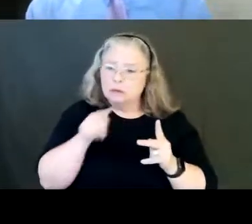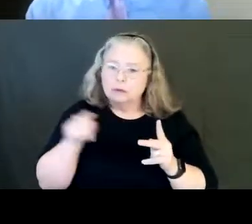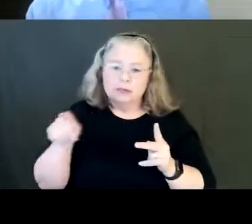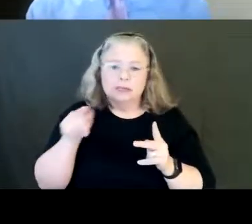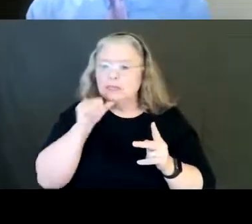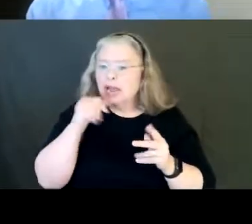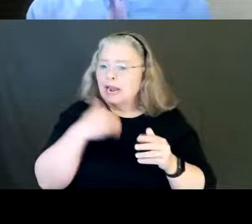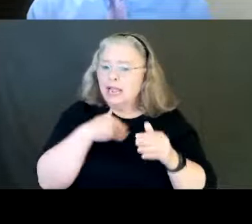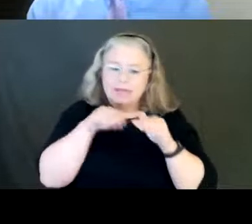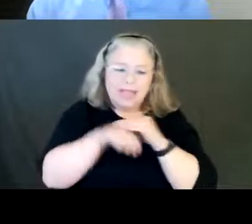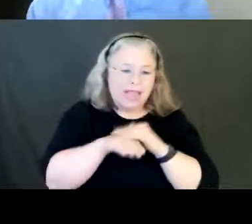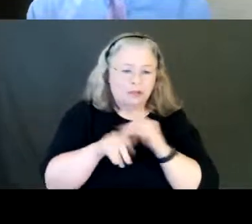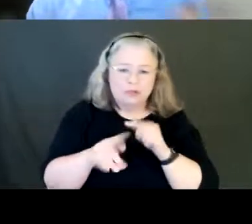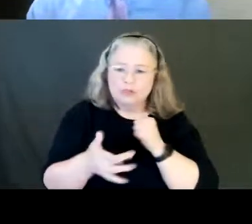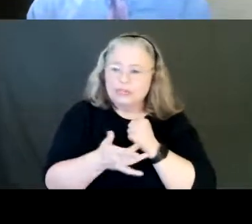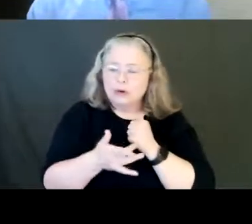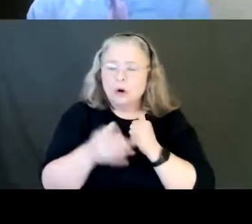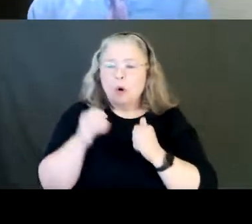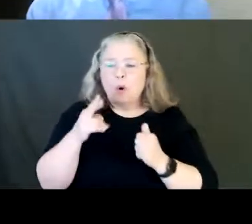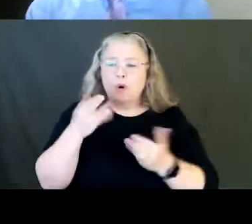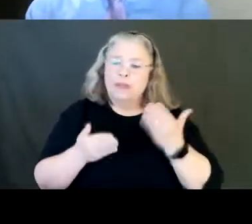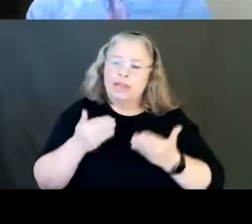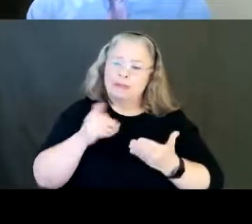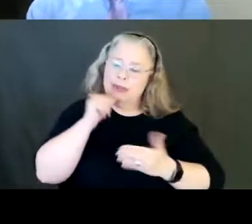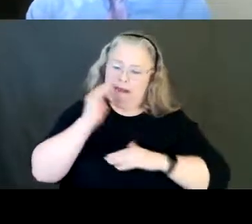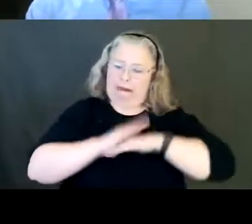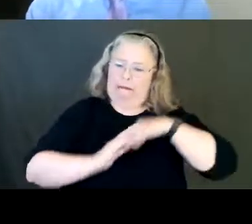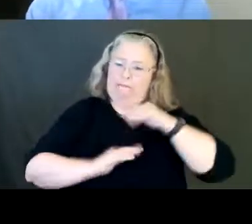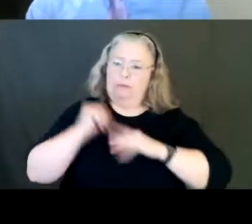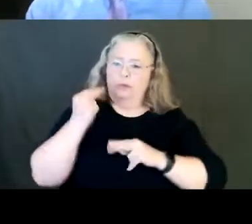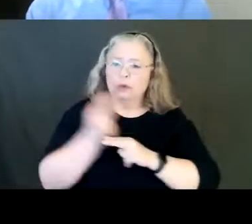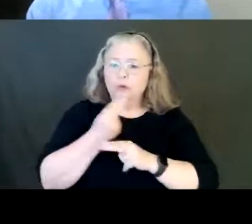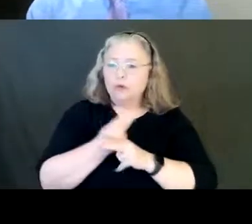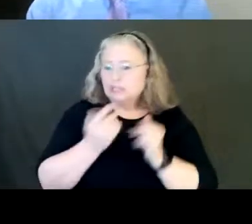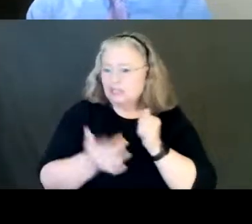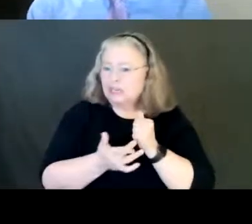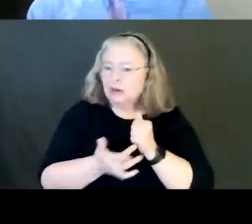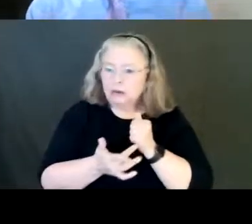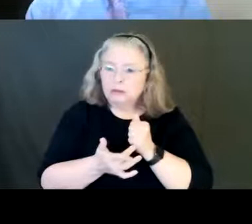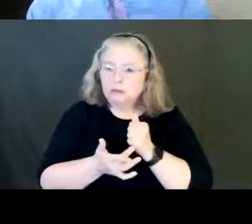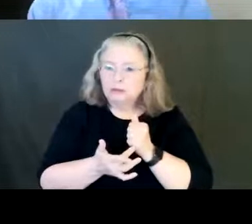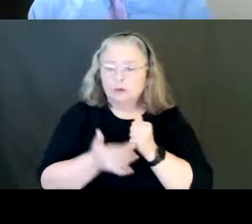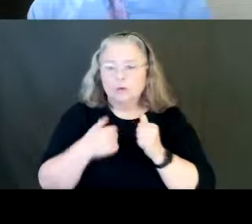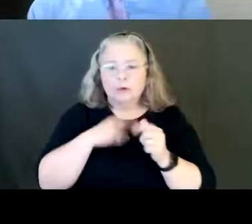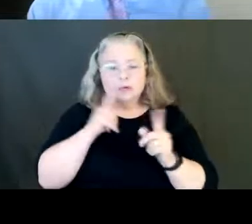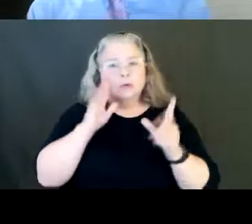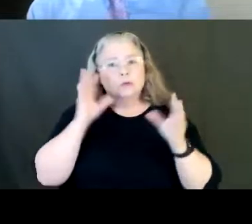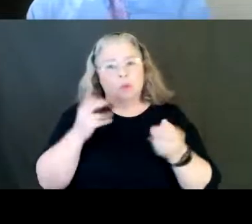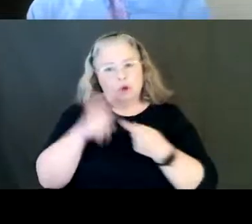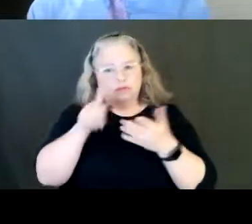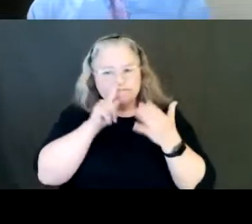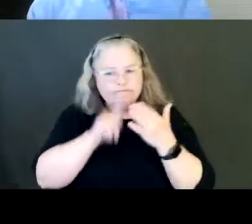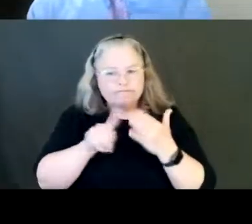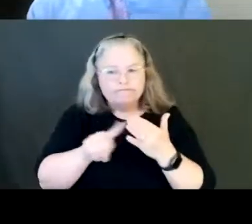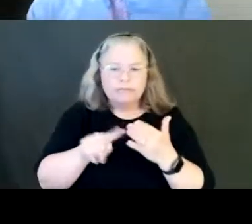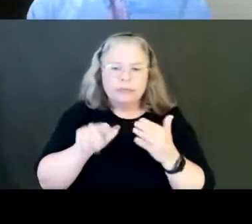not have access to technology or may not be comfortable to using technology. And so we definitely want to explore how